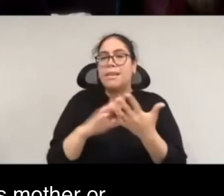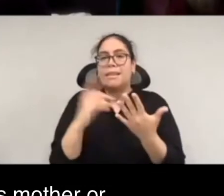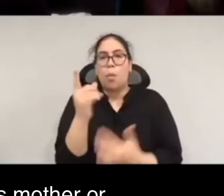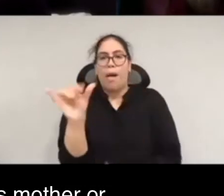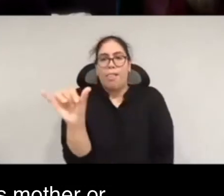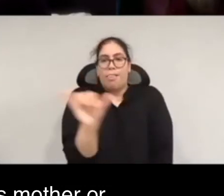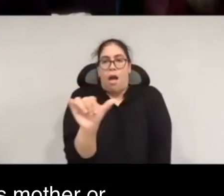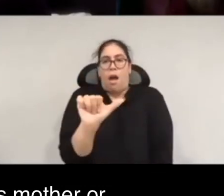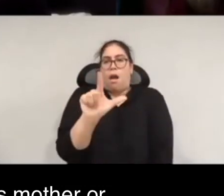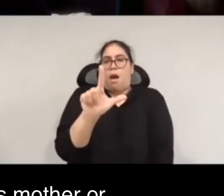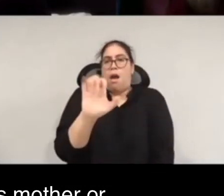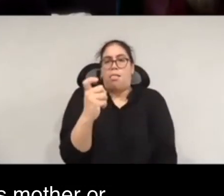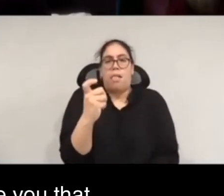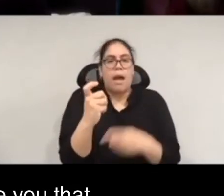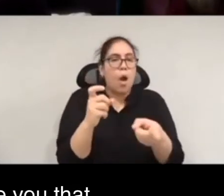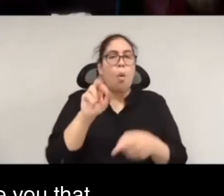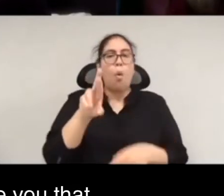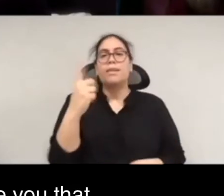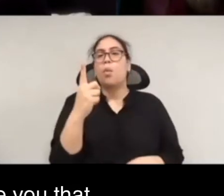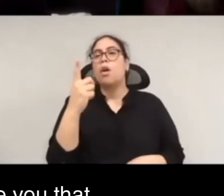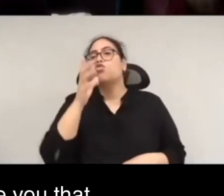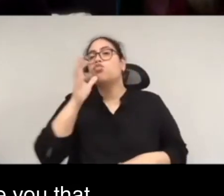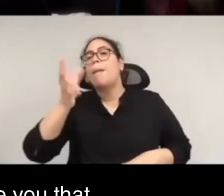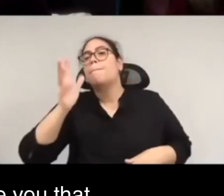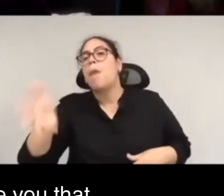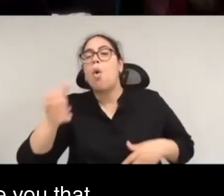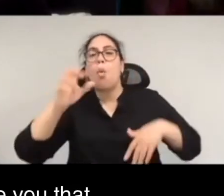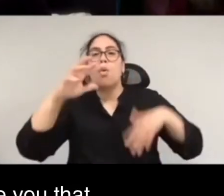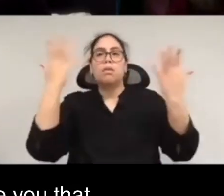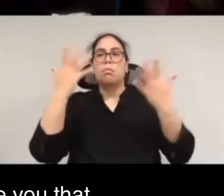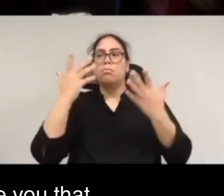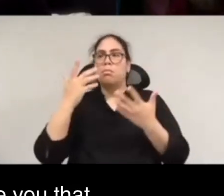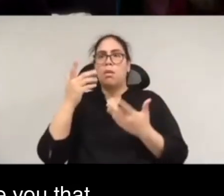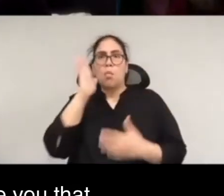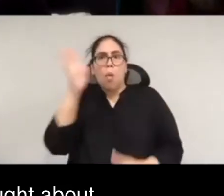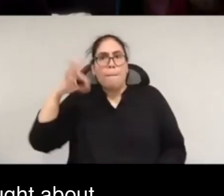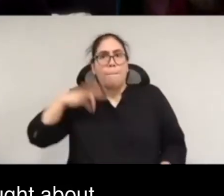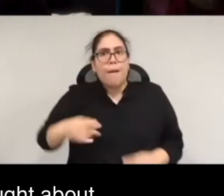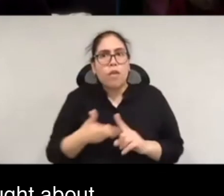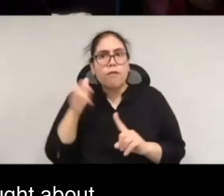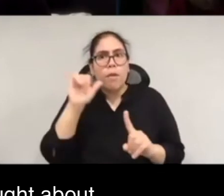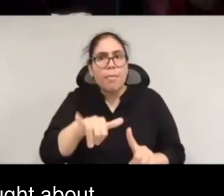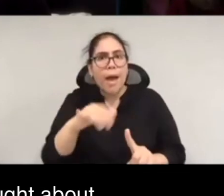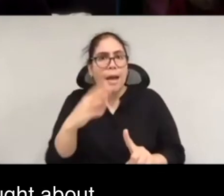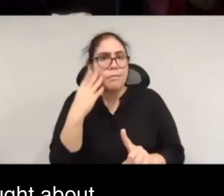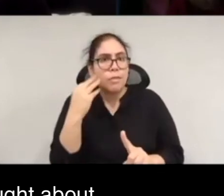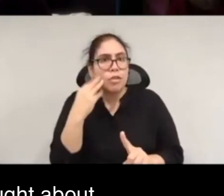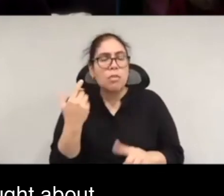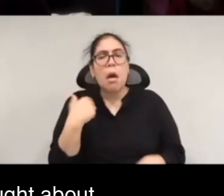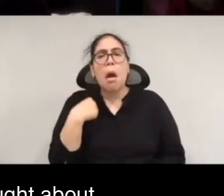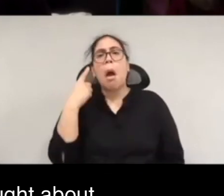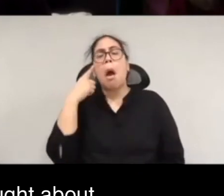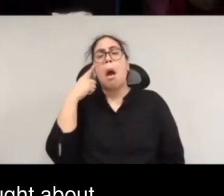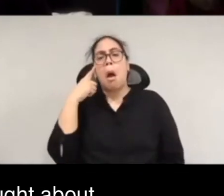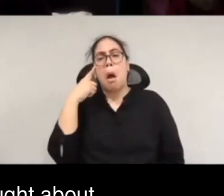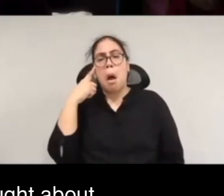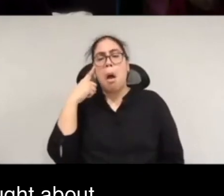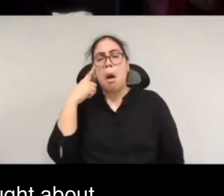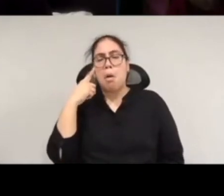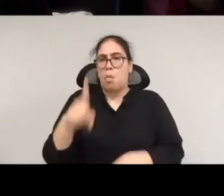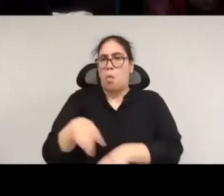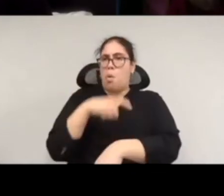somebody's mother or someone's grandmother or what have you that would benefit from this. And I've thought about this for a very long